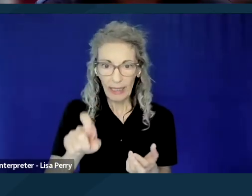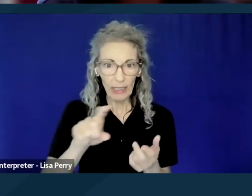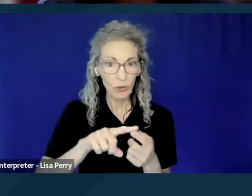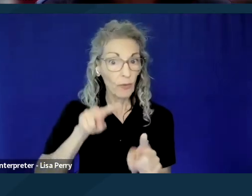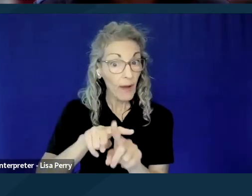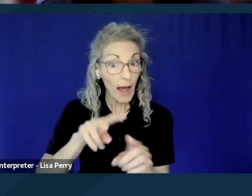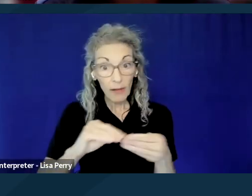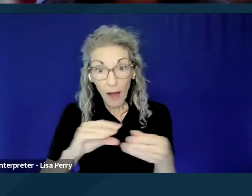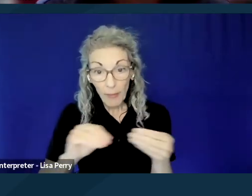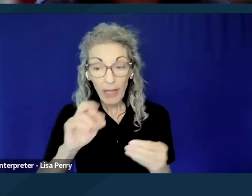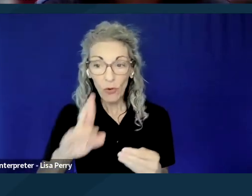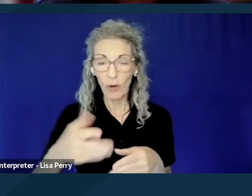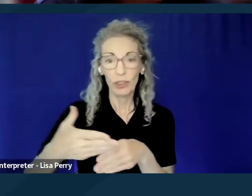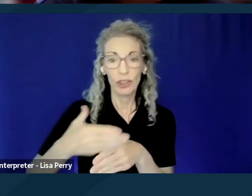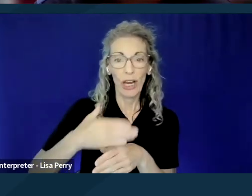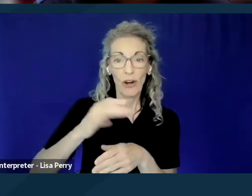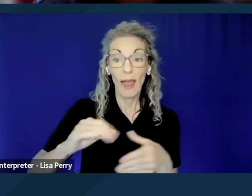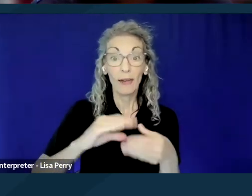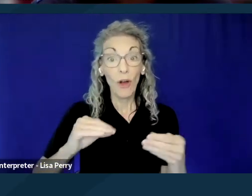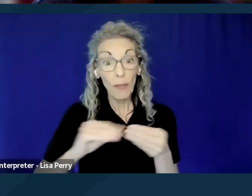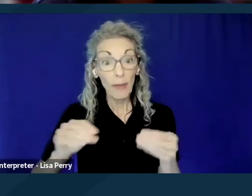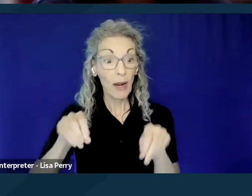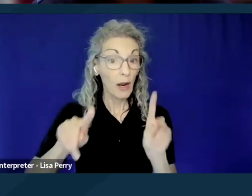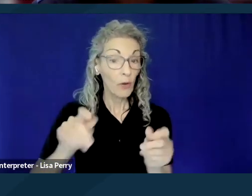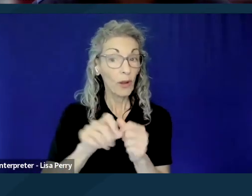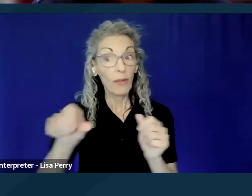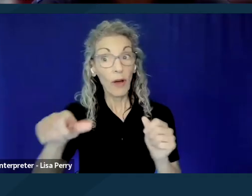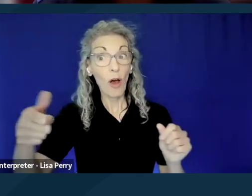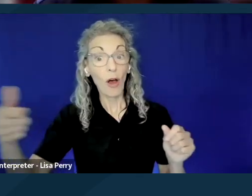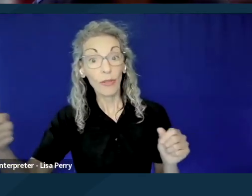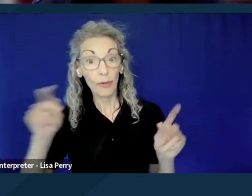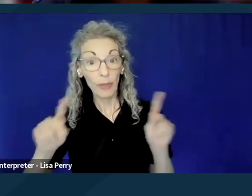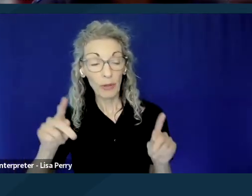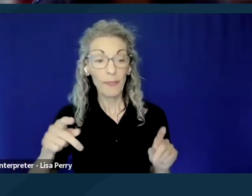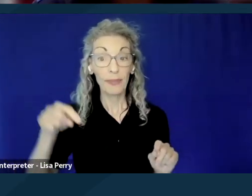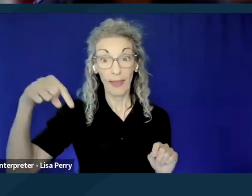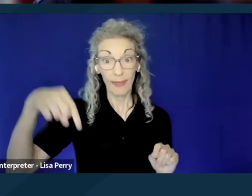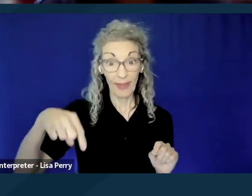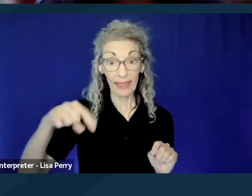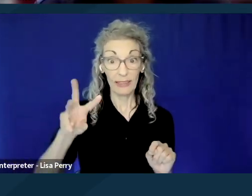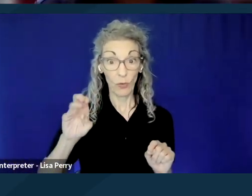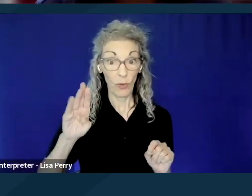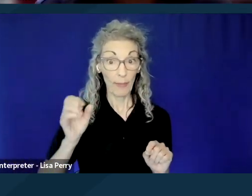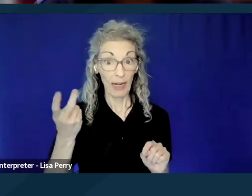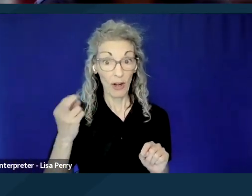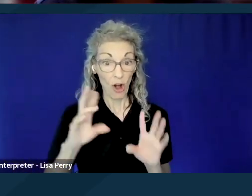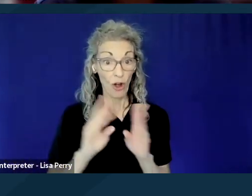to share the comment opportunity with other people. We should be posting this webinar